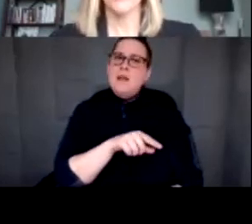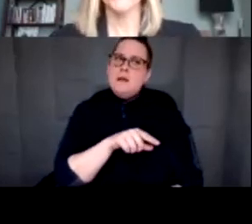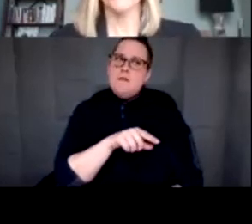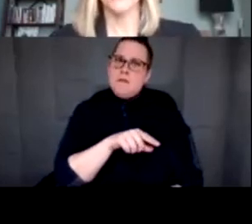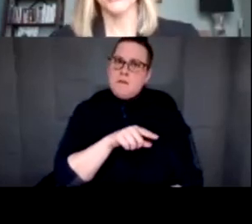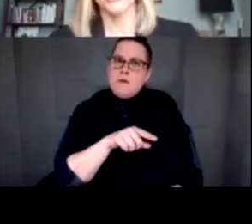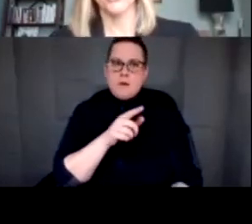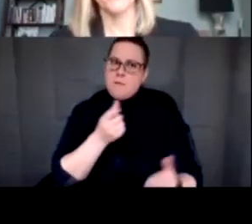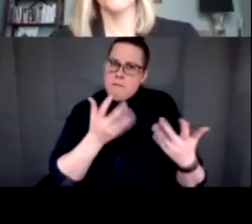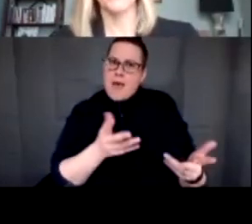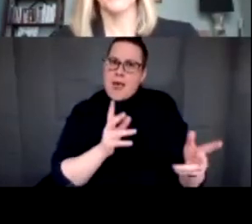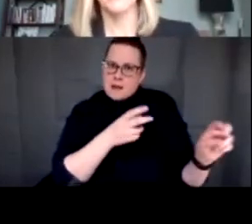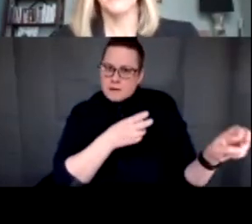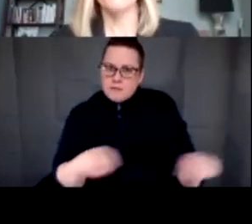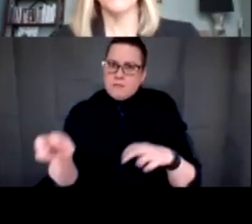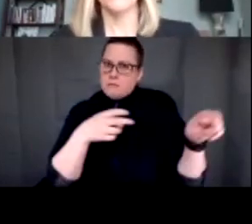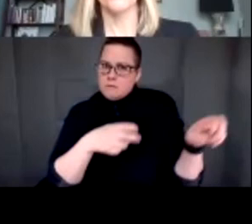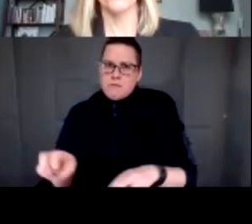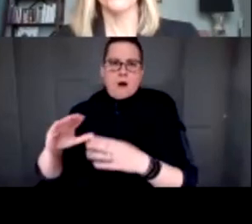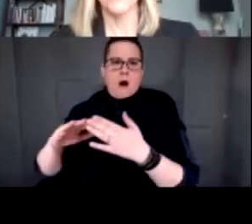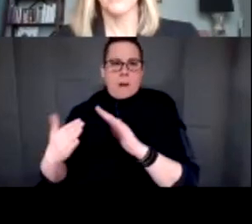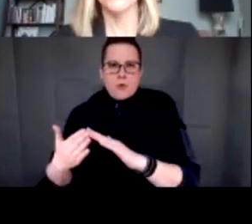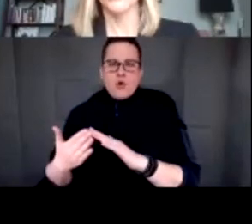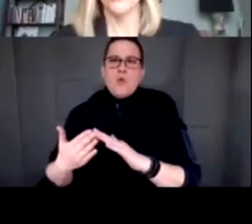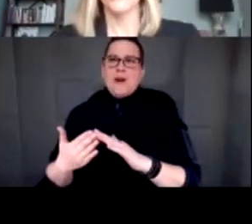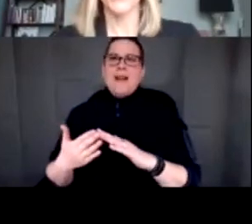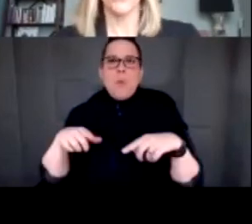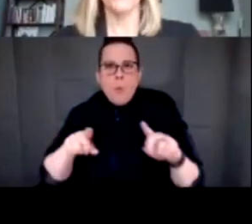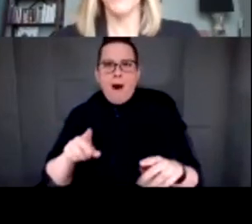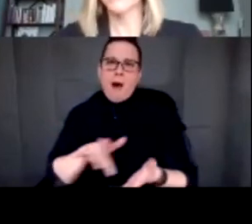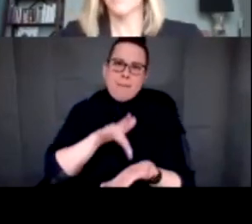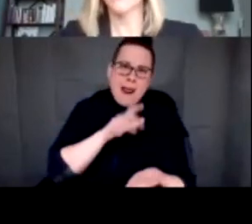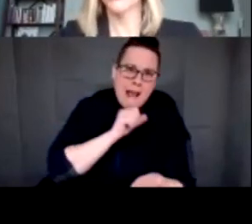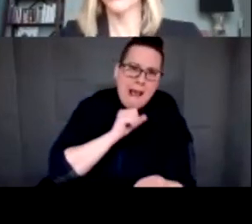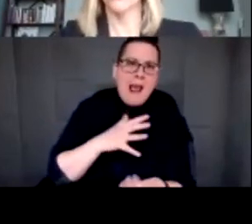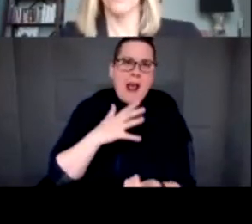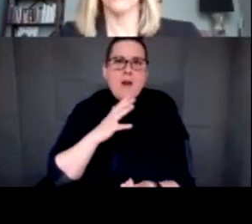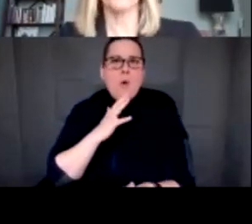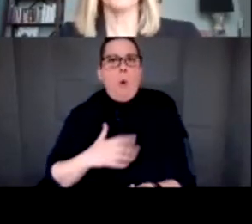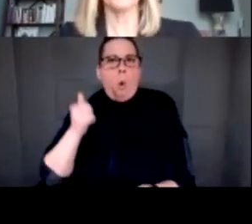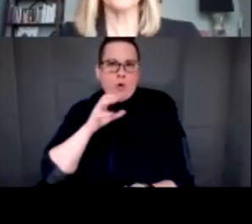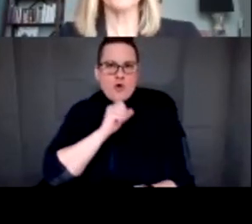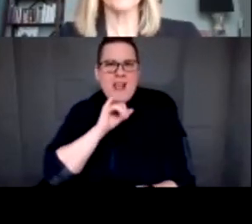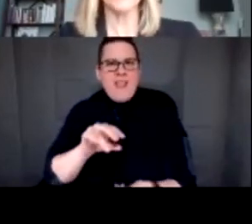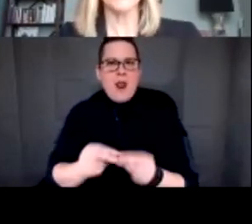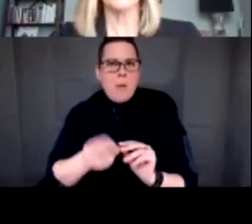from incarceration to the community in middle and older age can also be expected to grow.